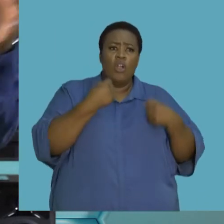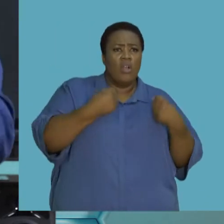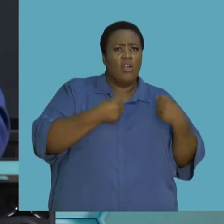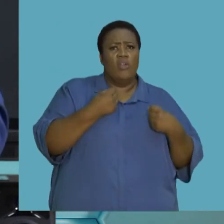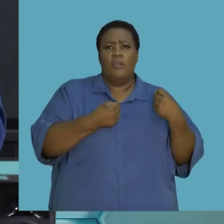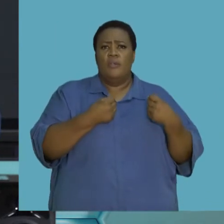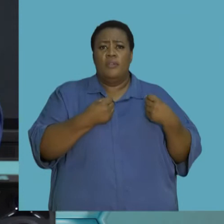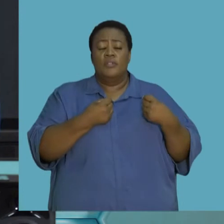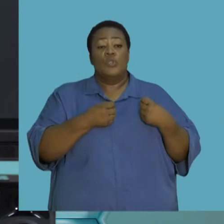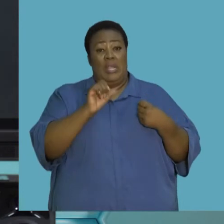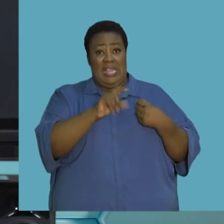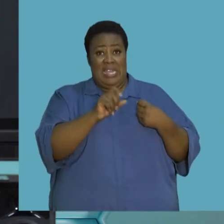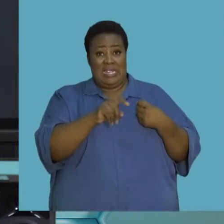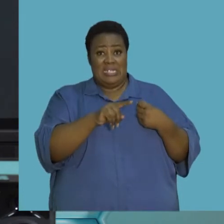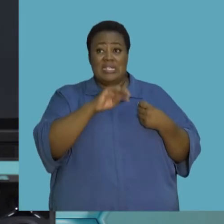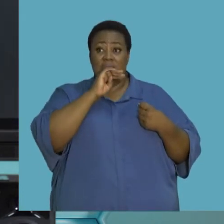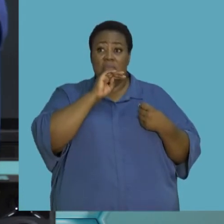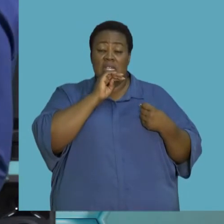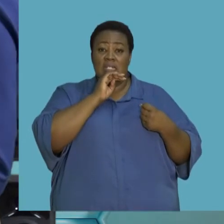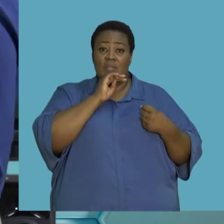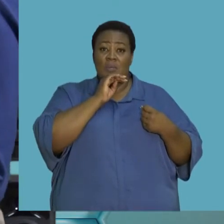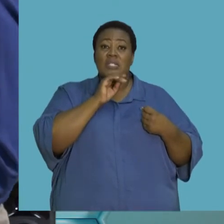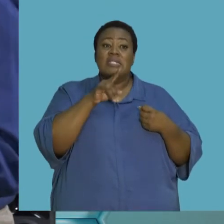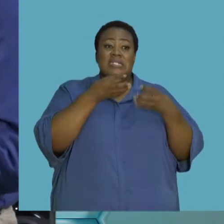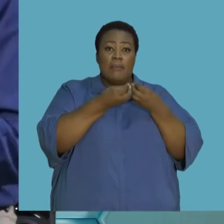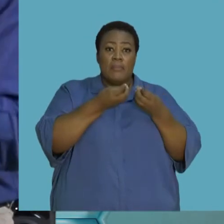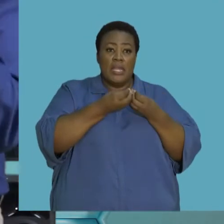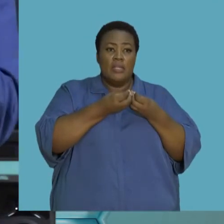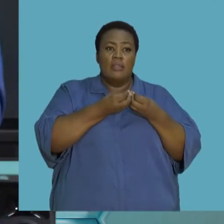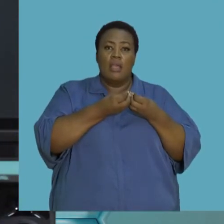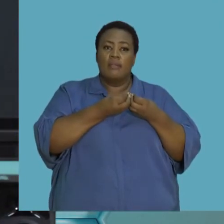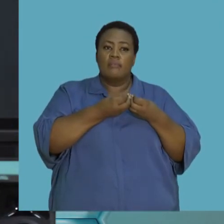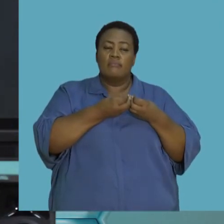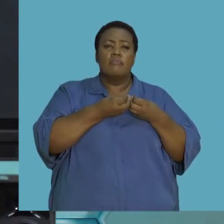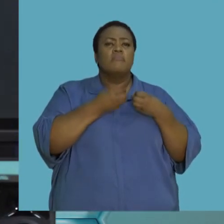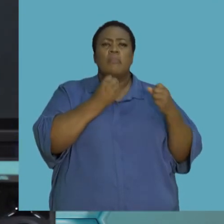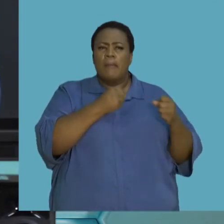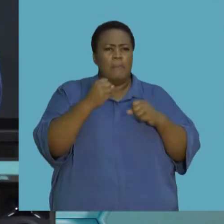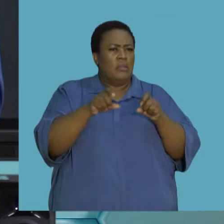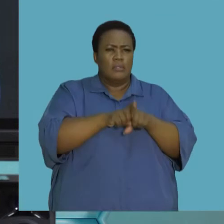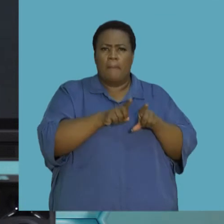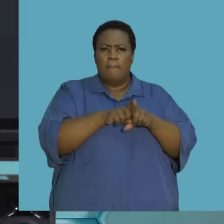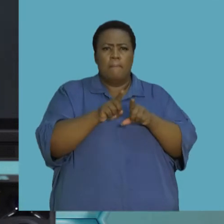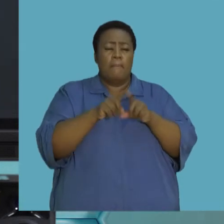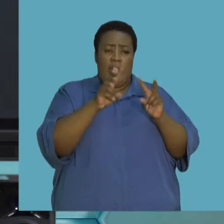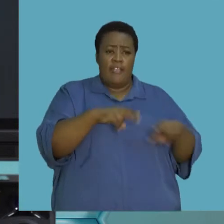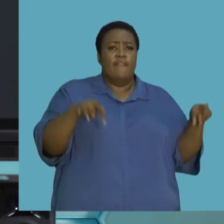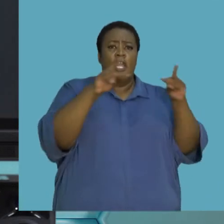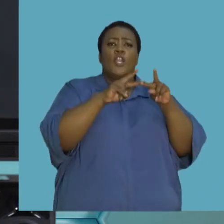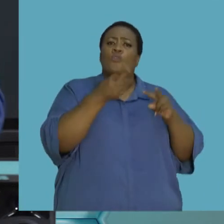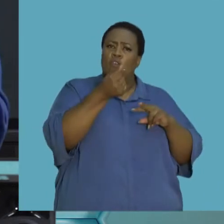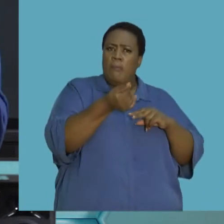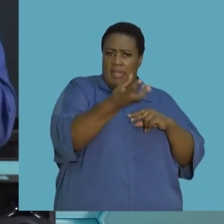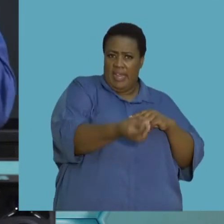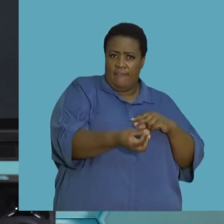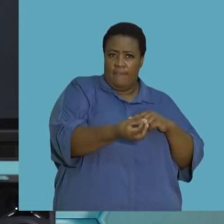reliable car. And that reliability they refer to as being something that is consistent. It gives you the same value